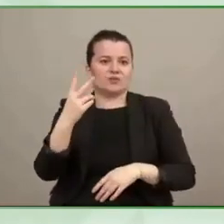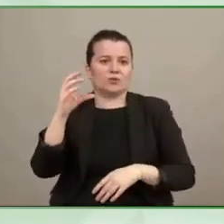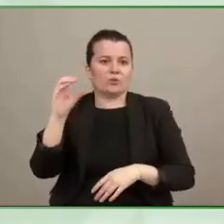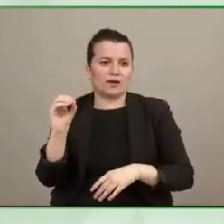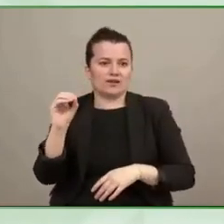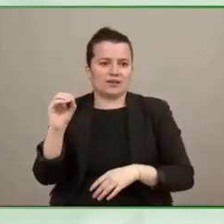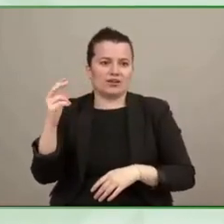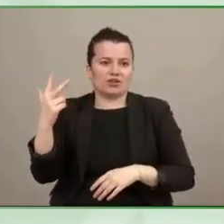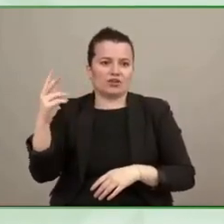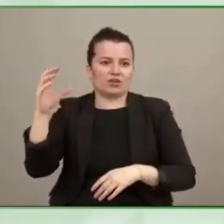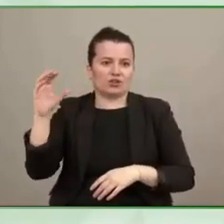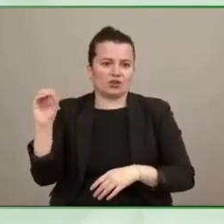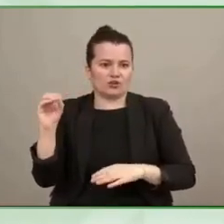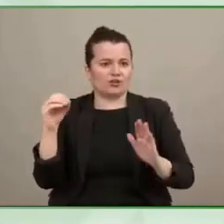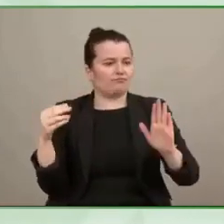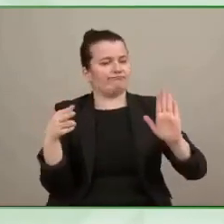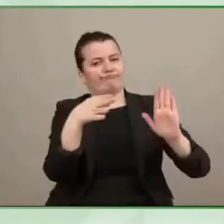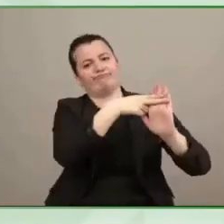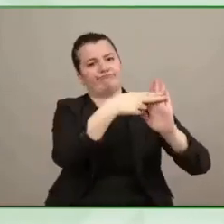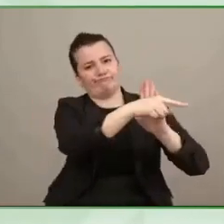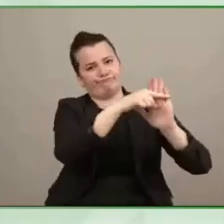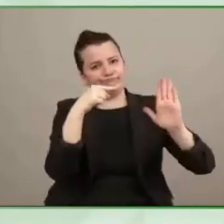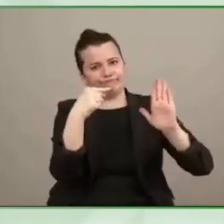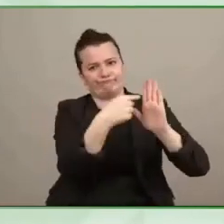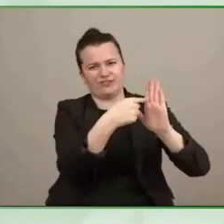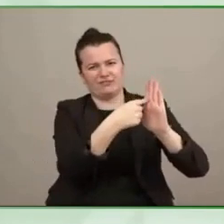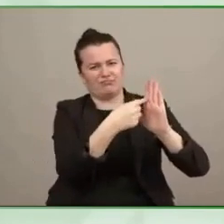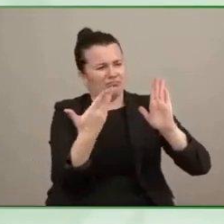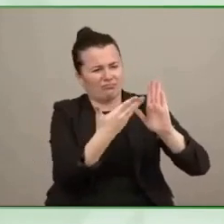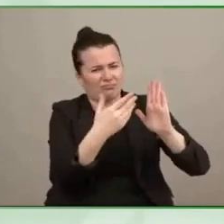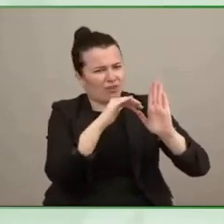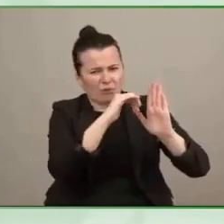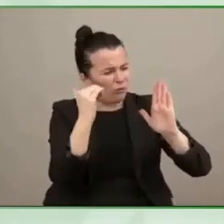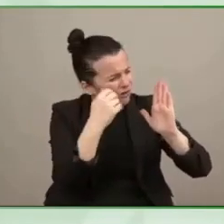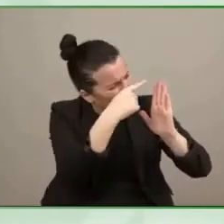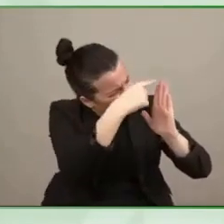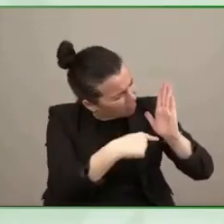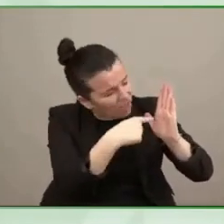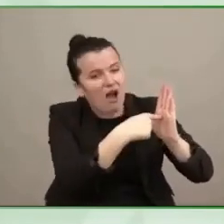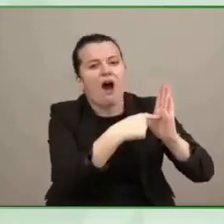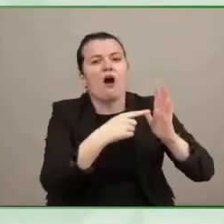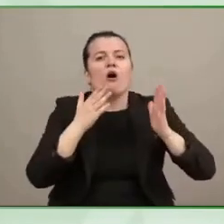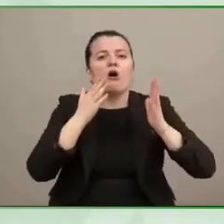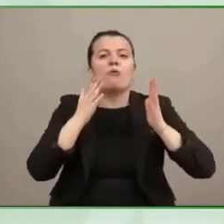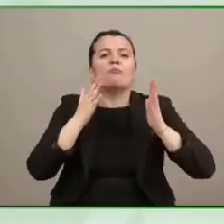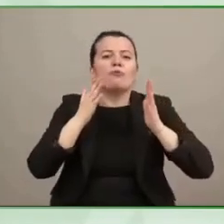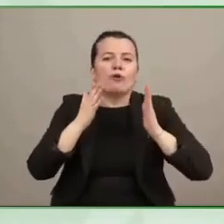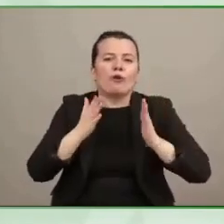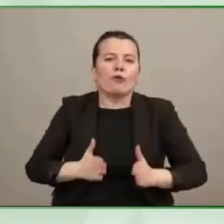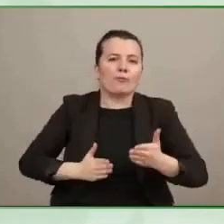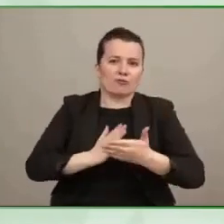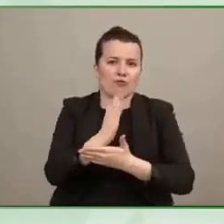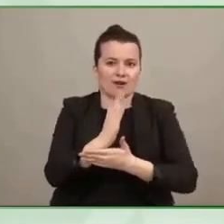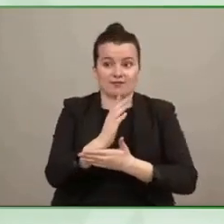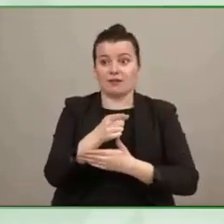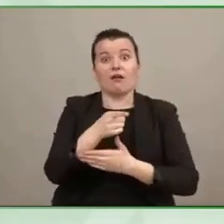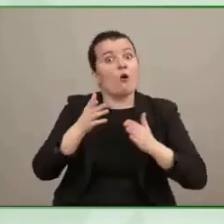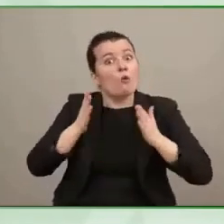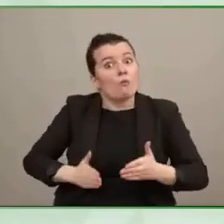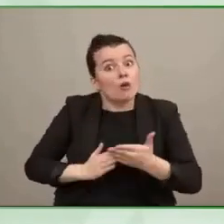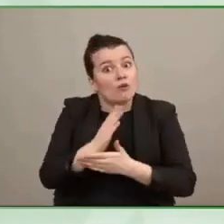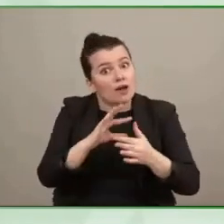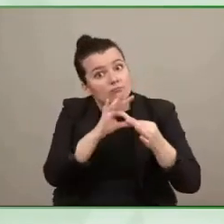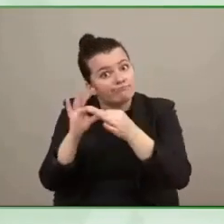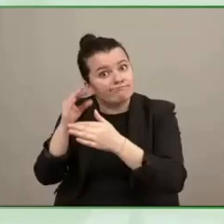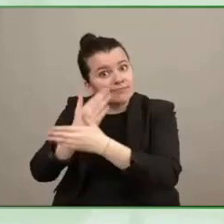38 on 2030. This law is specialized for the human rights for disability and special needs in Iraq. According to